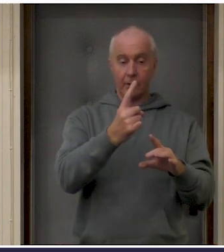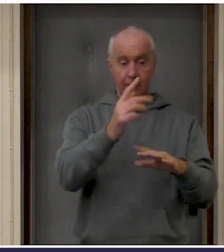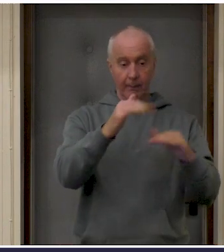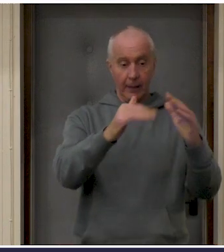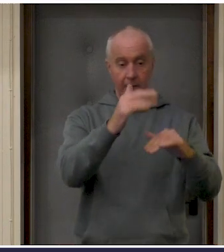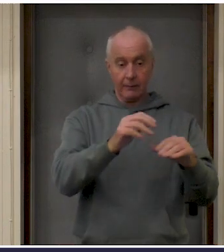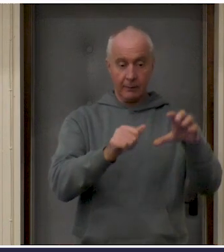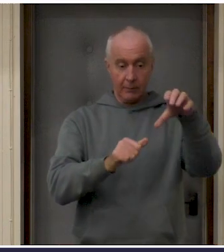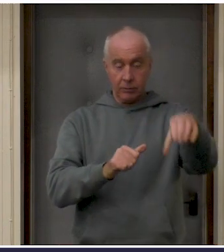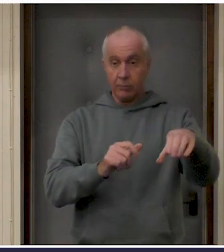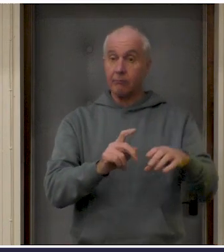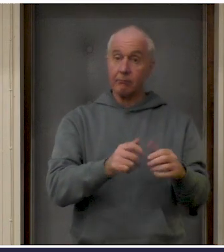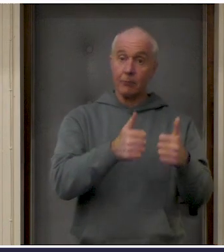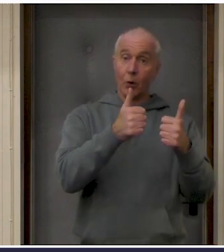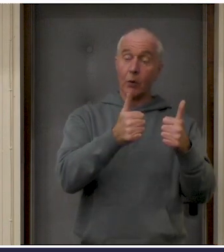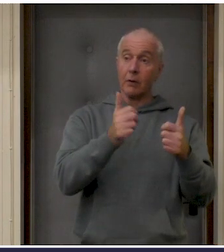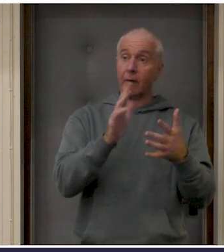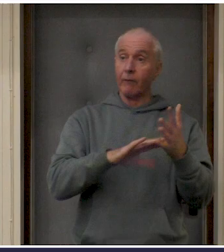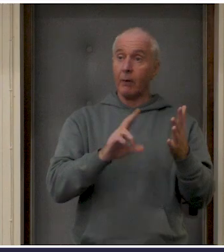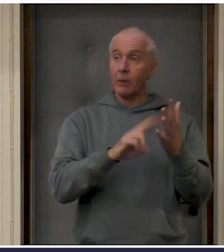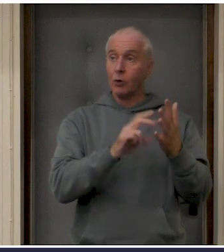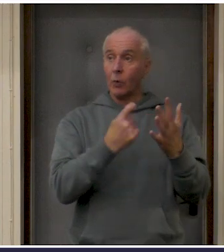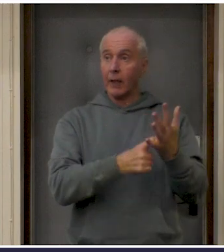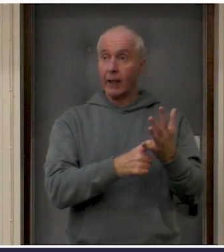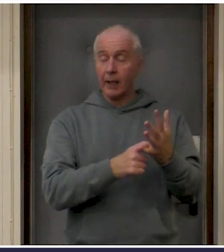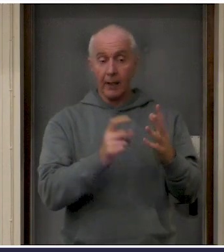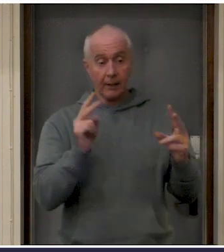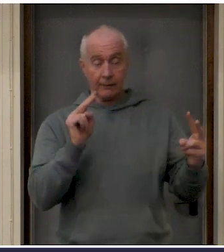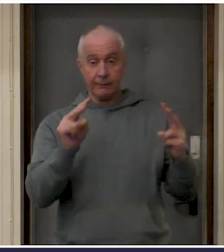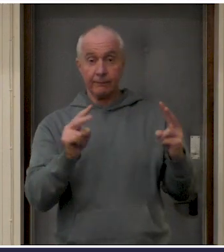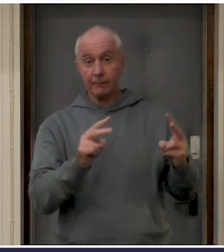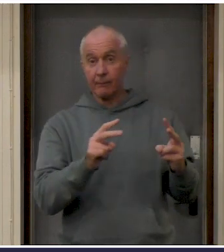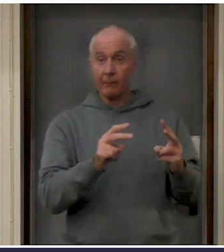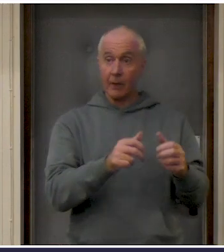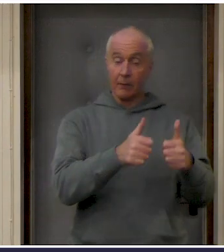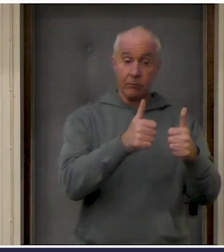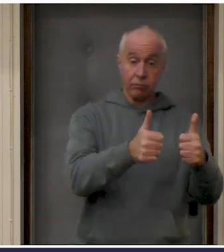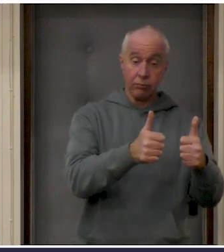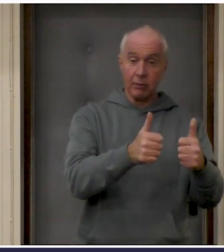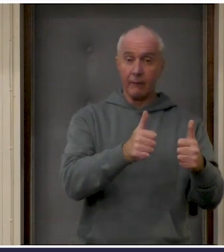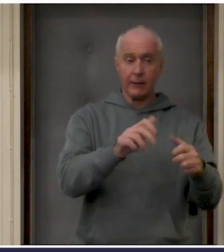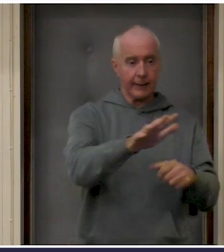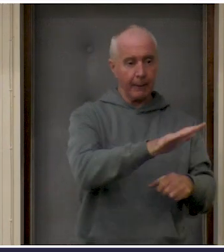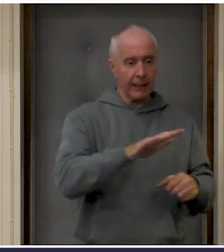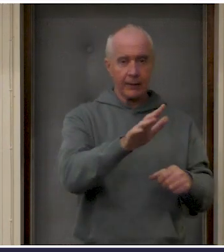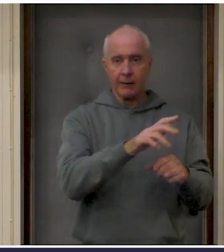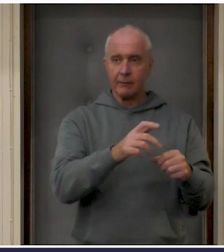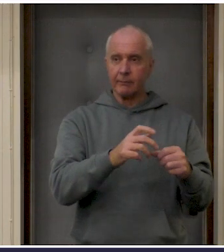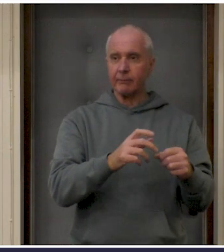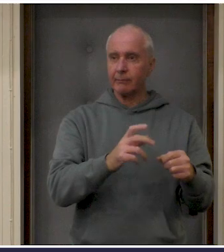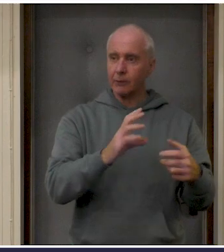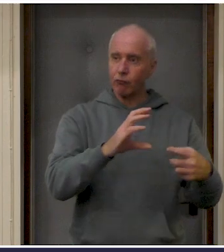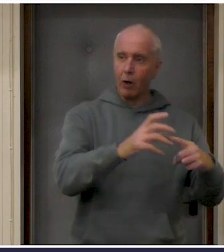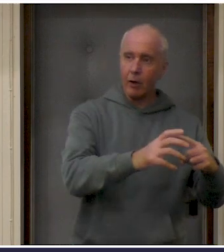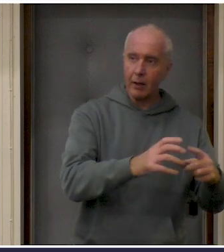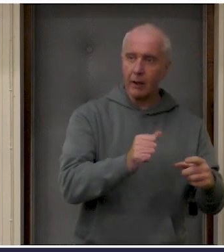It's good from a nuclear perspective because there's a lot of space. It's hard bedrock. It's got good access to cooling